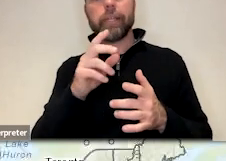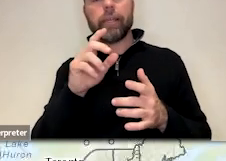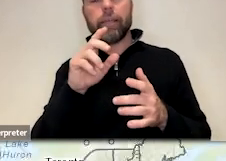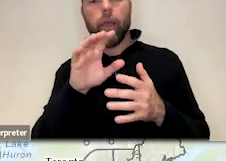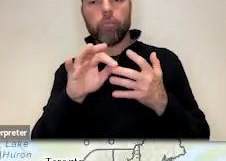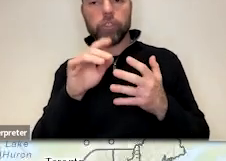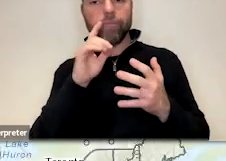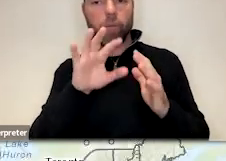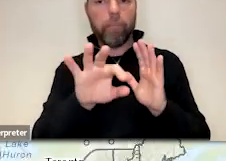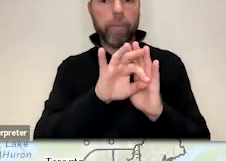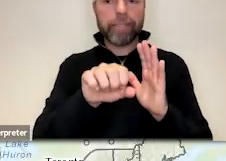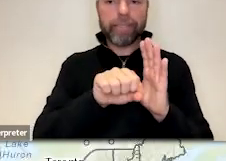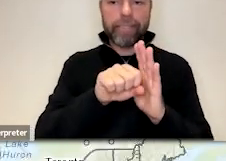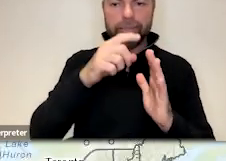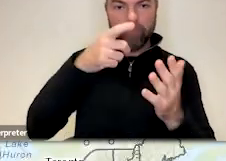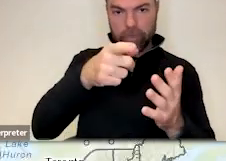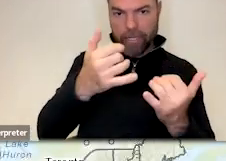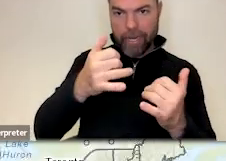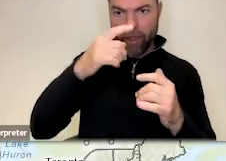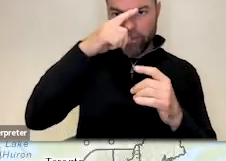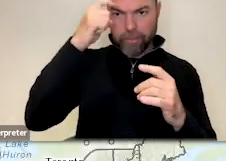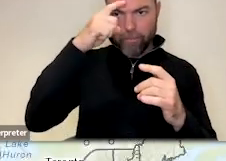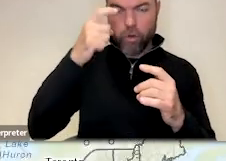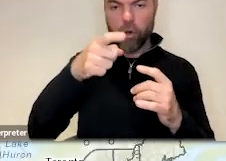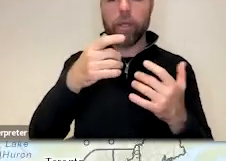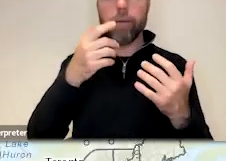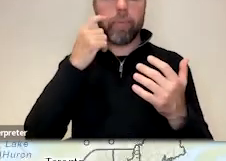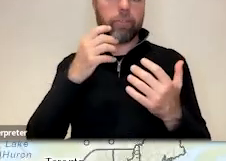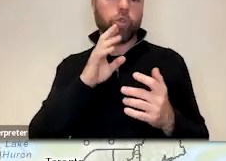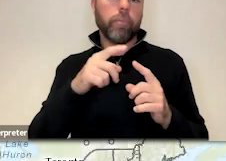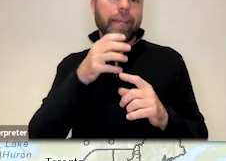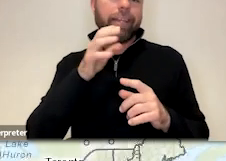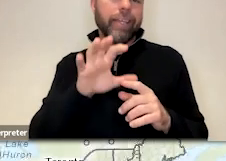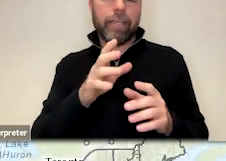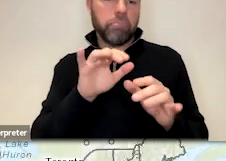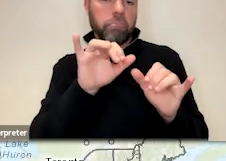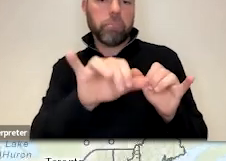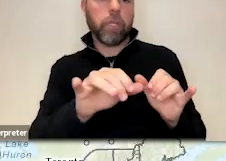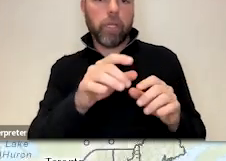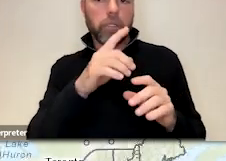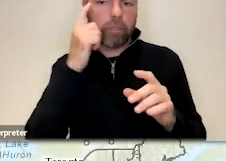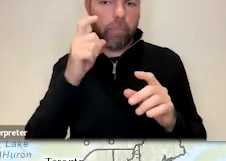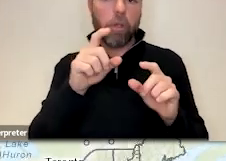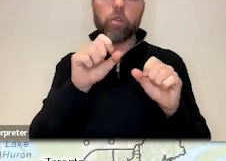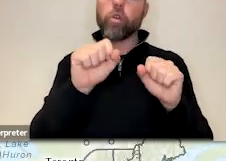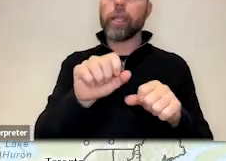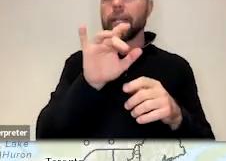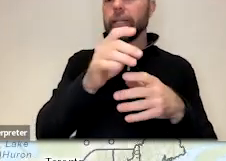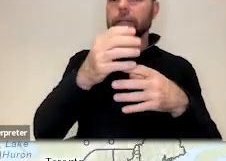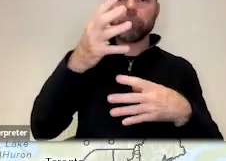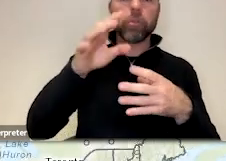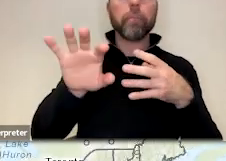season. Right now we're in summer, which because we're talking about heat index, I'm going to keep it on summer, but you can use that drop down to toggle